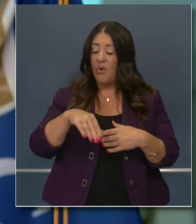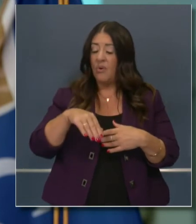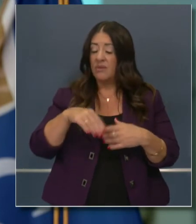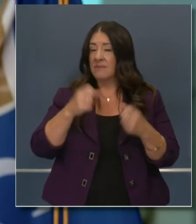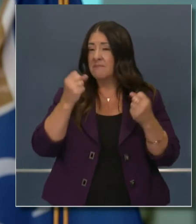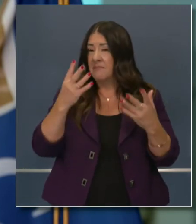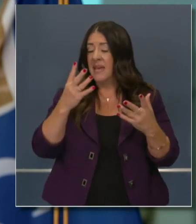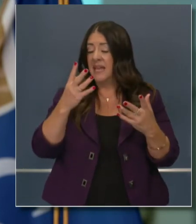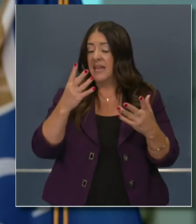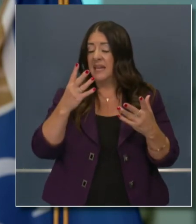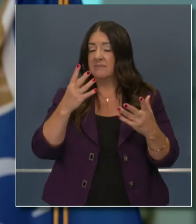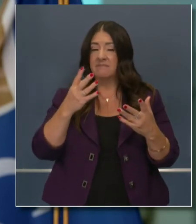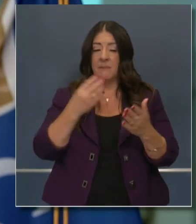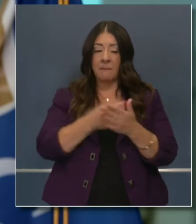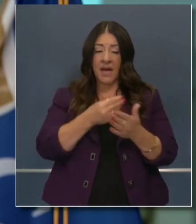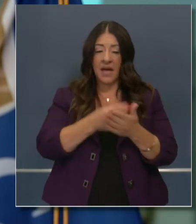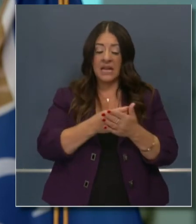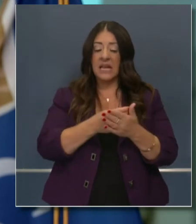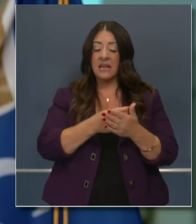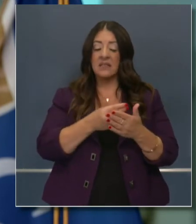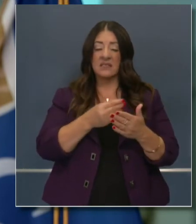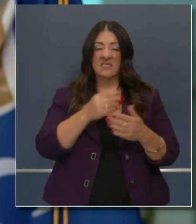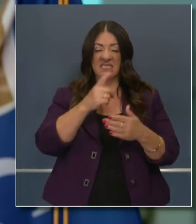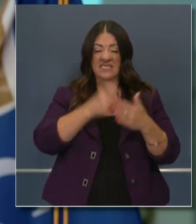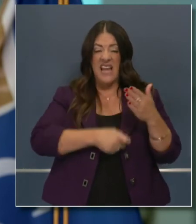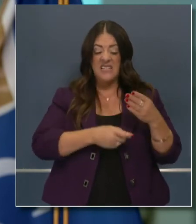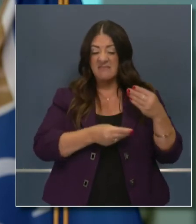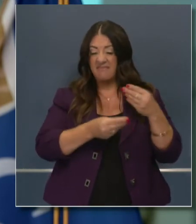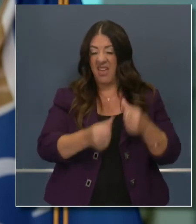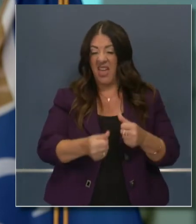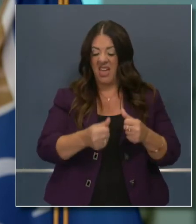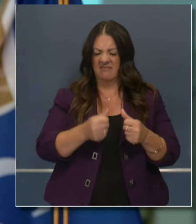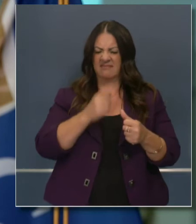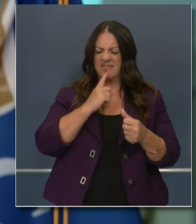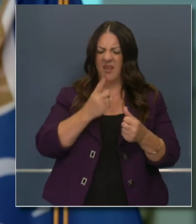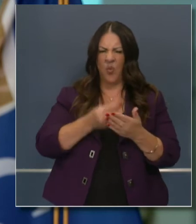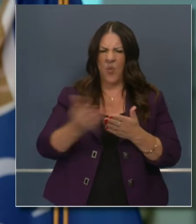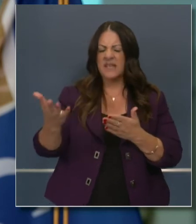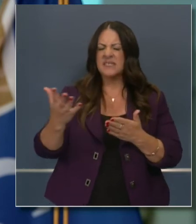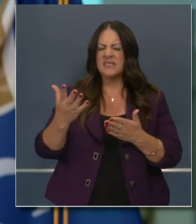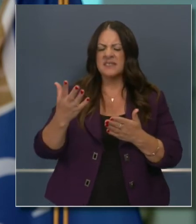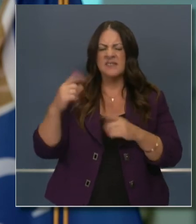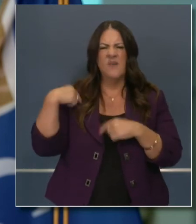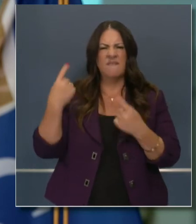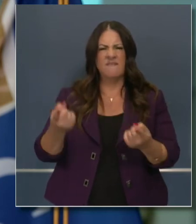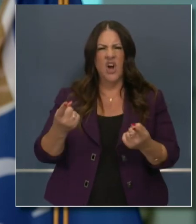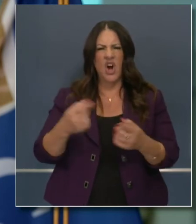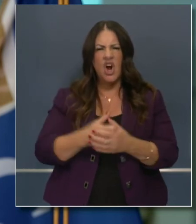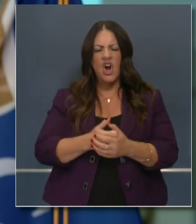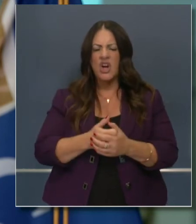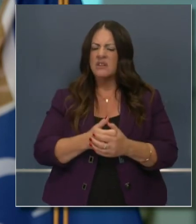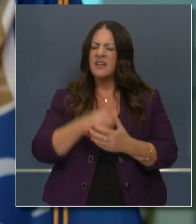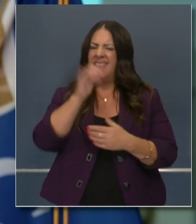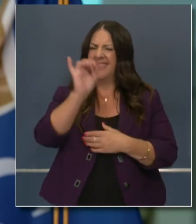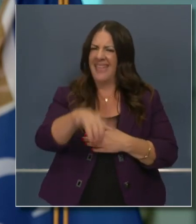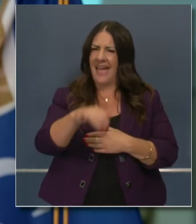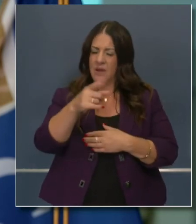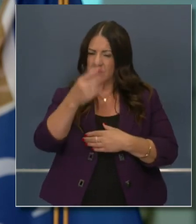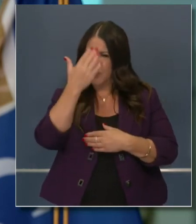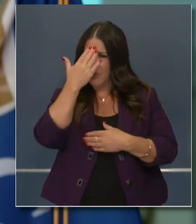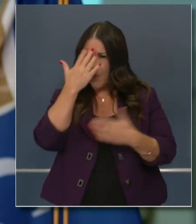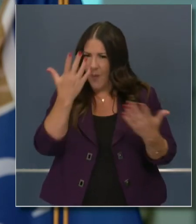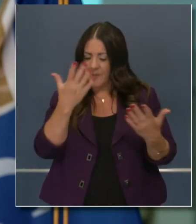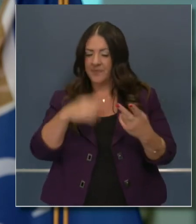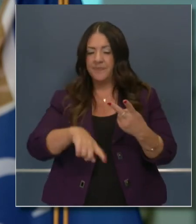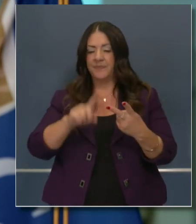many millions of taxpayer dollars have been lost so far? And secondly, Governor, while most believe fighting homelessness is a noble cause,